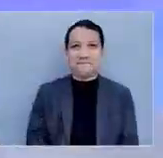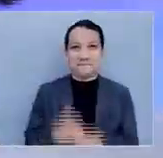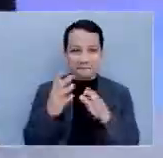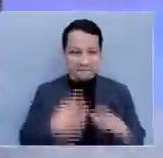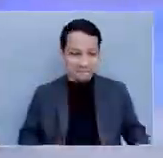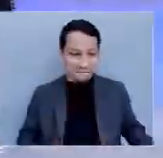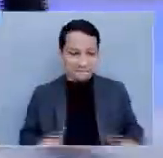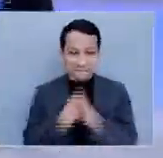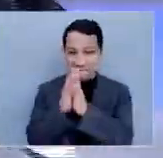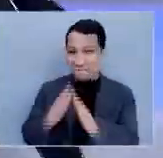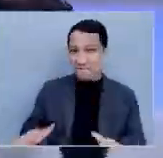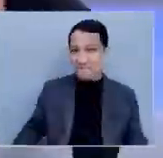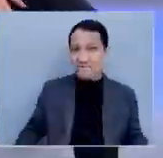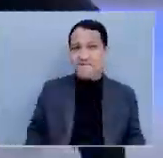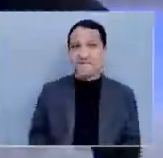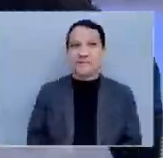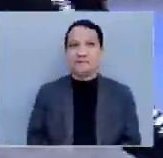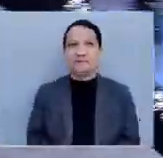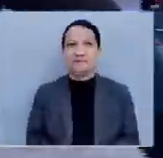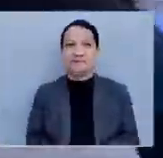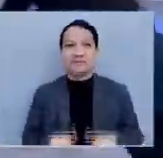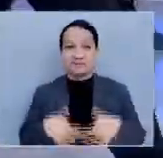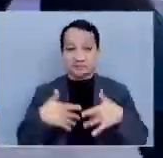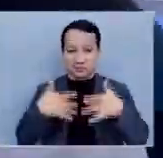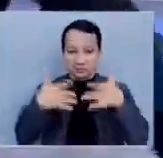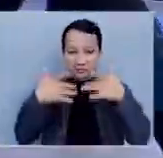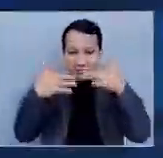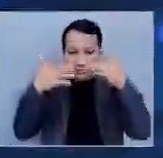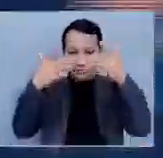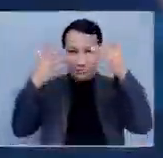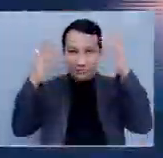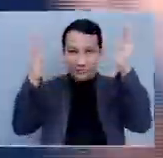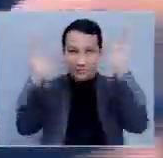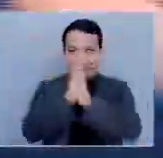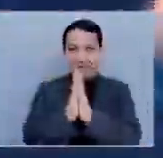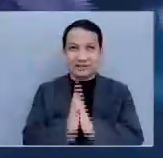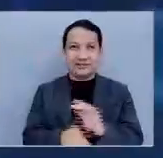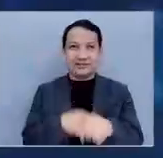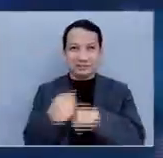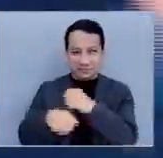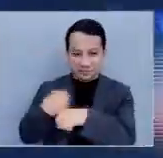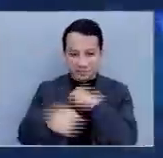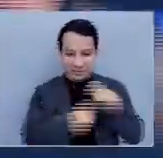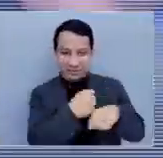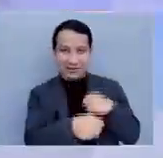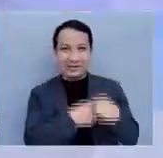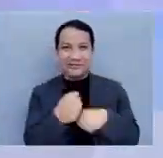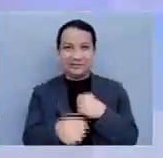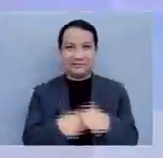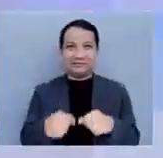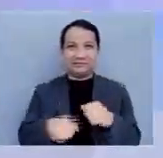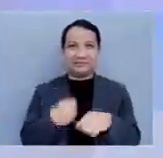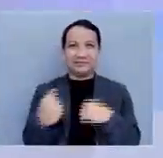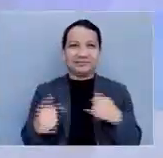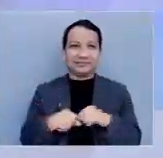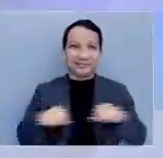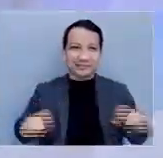Hey. Lumalaki na ang mga muscles. Yes. And roll it. Chest pump.